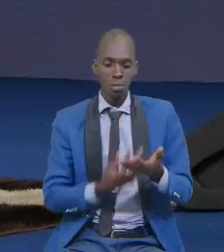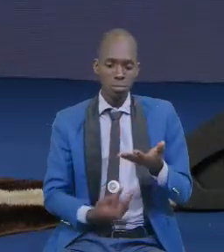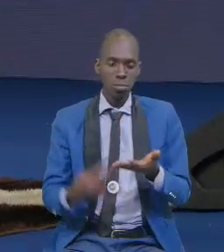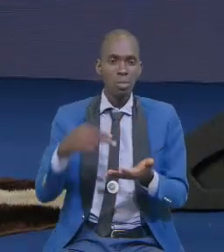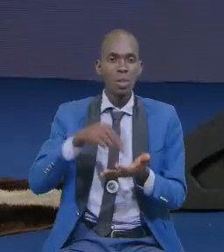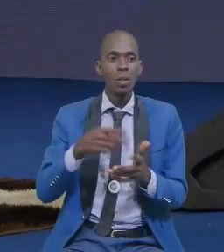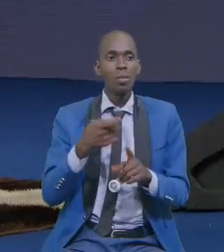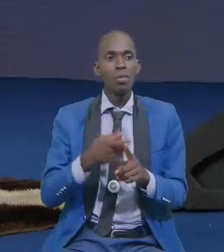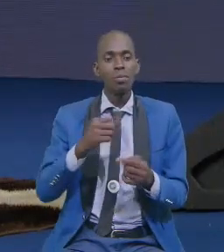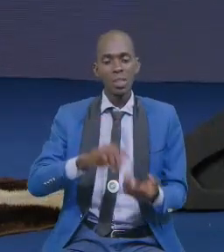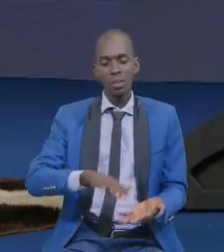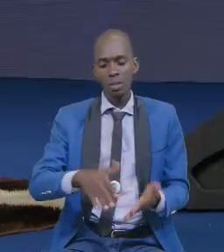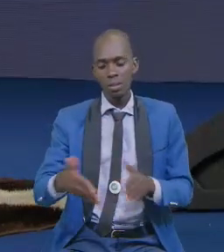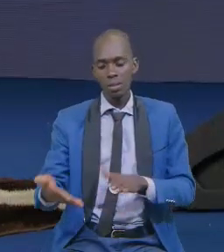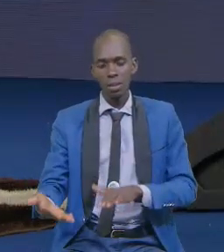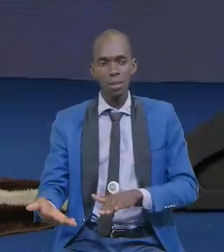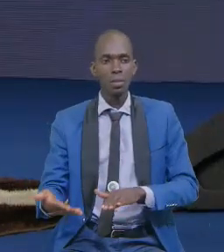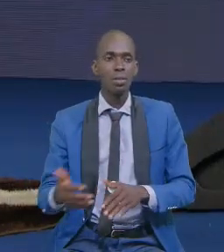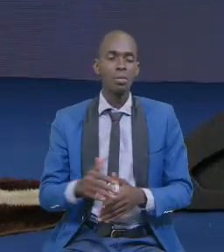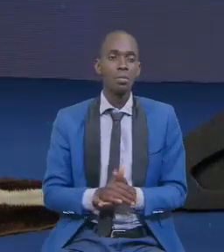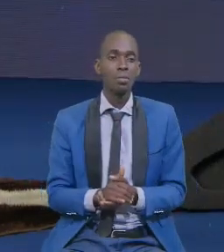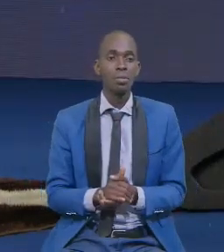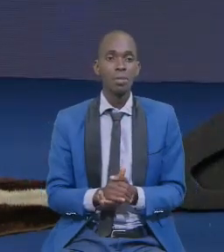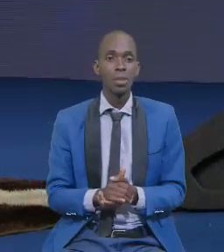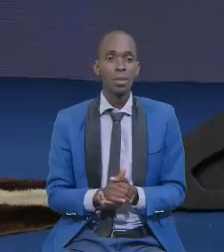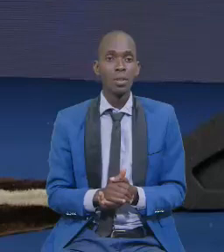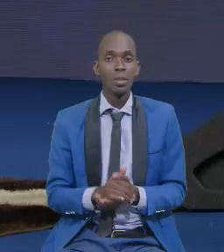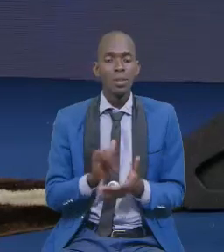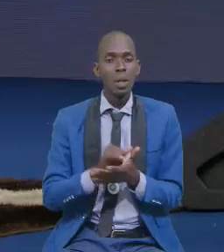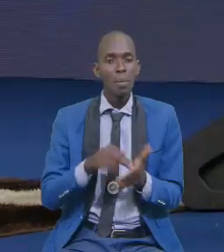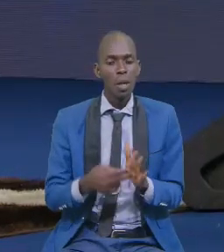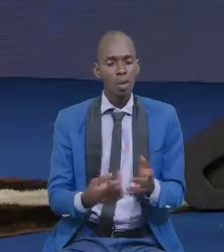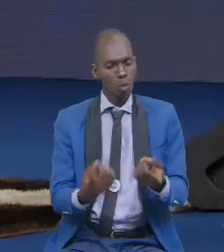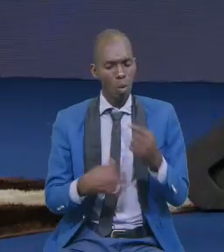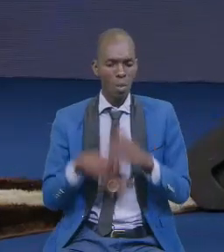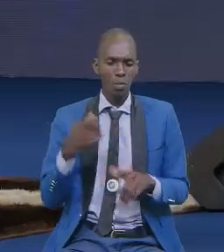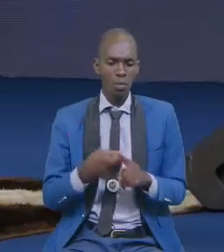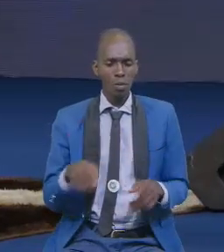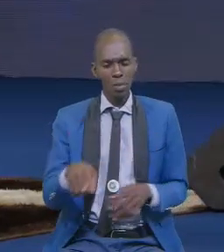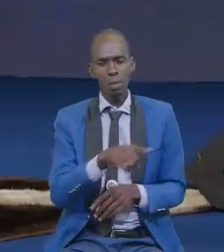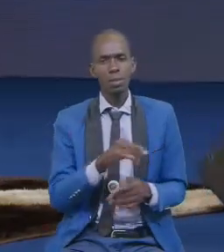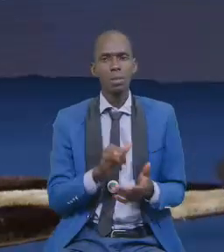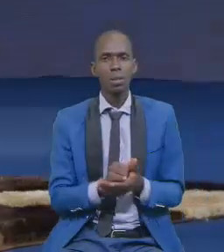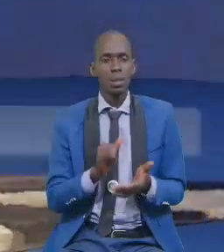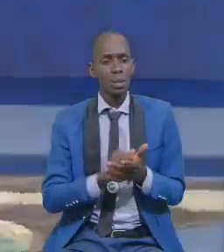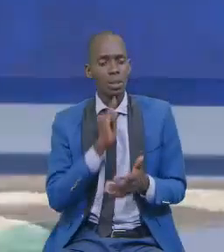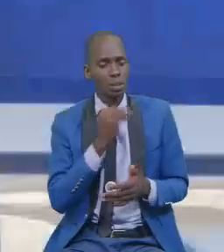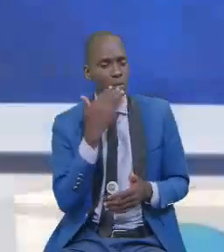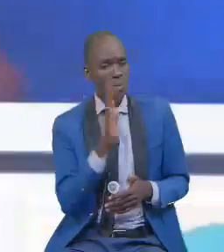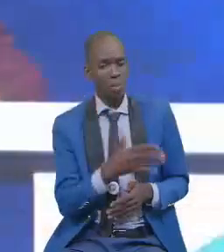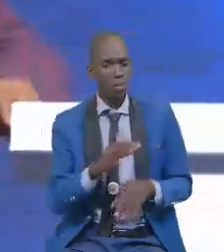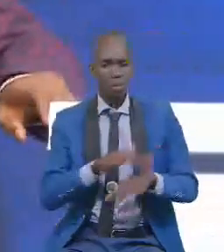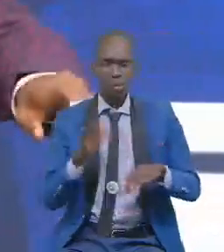the dead. That say, come out of there. That say, don't touch that thing